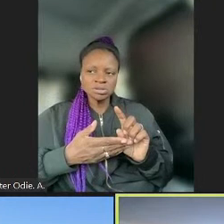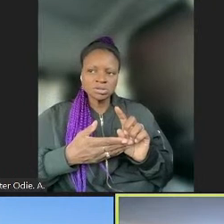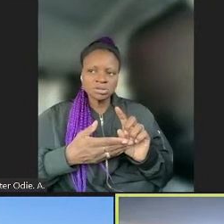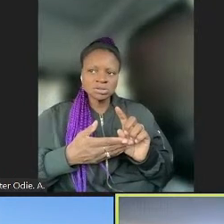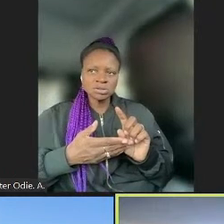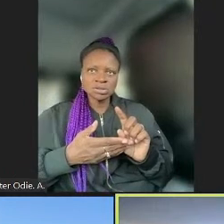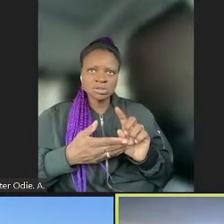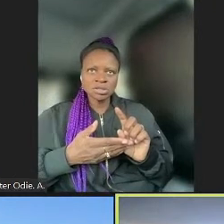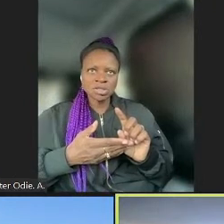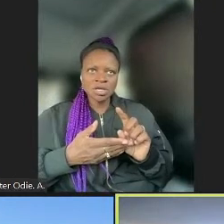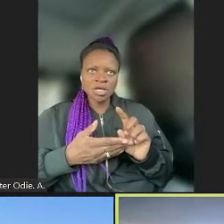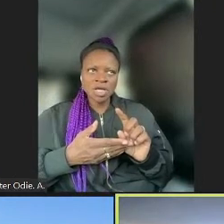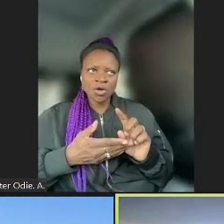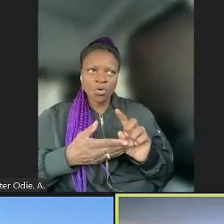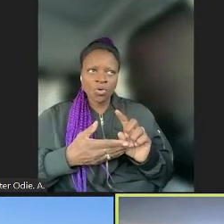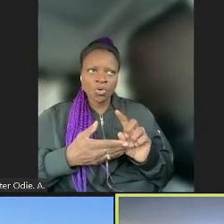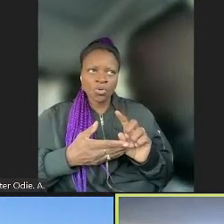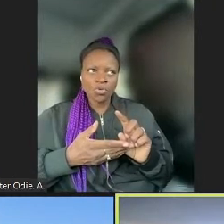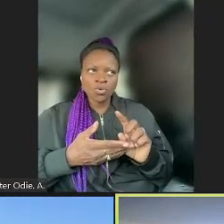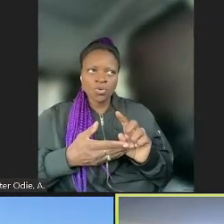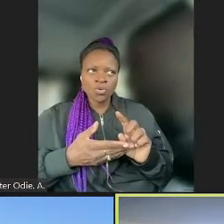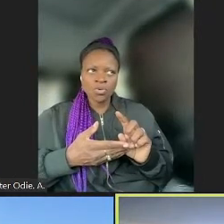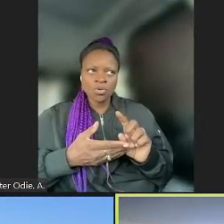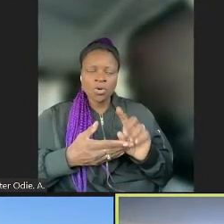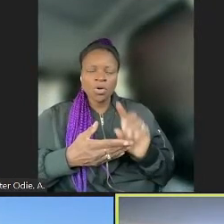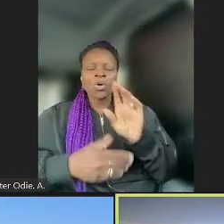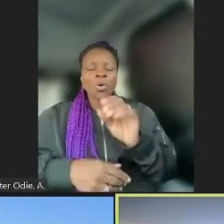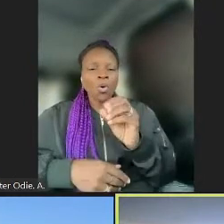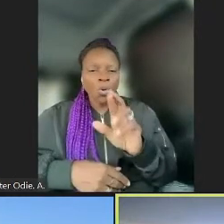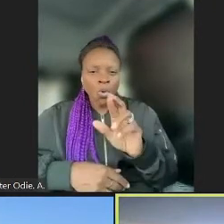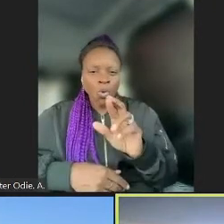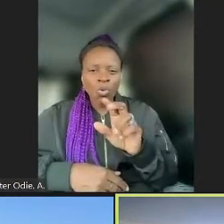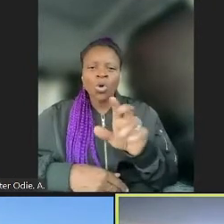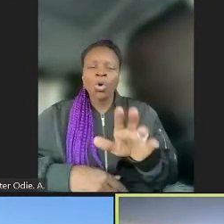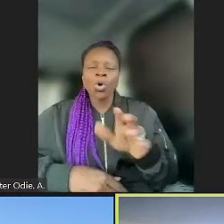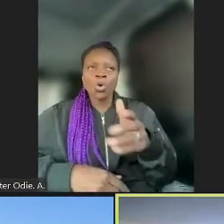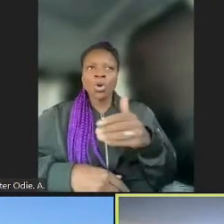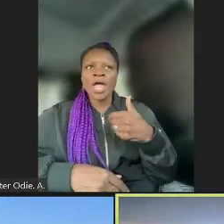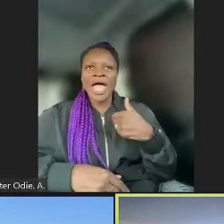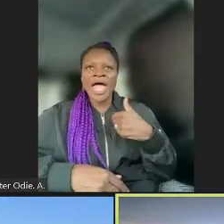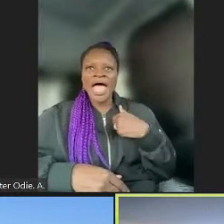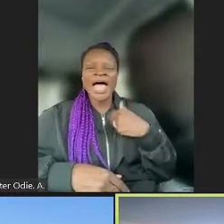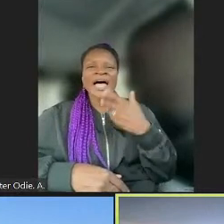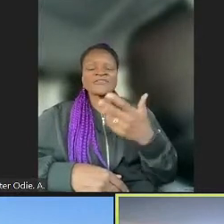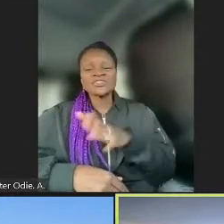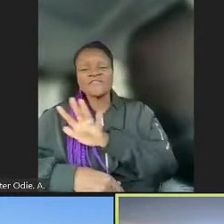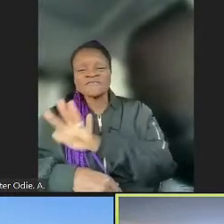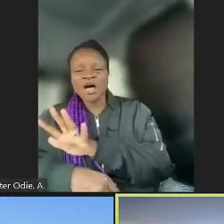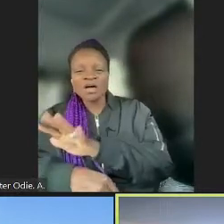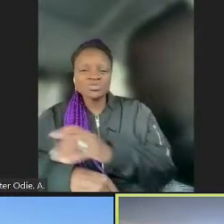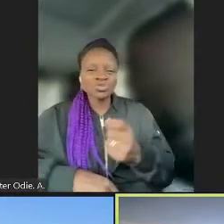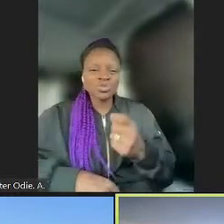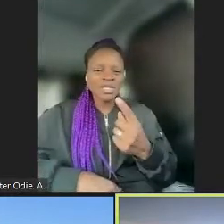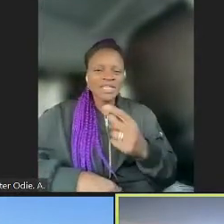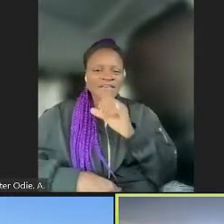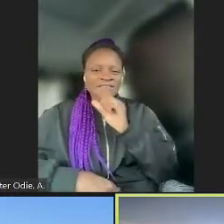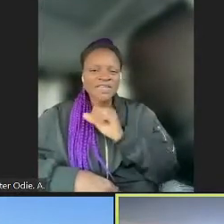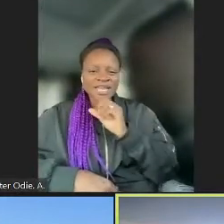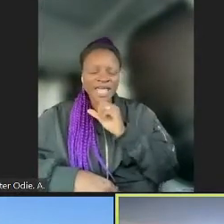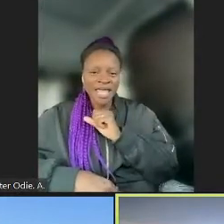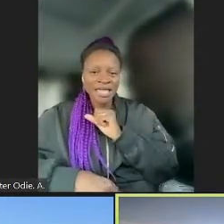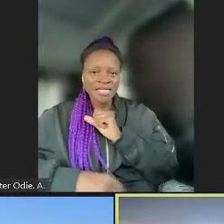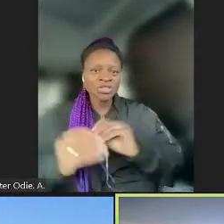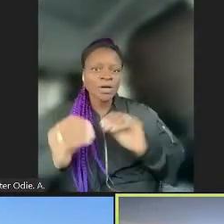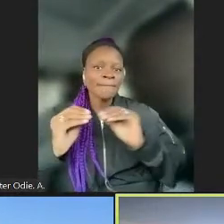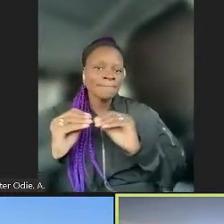the 5 to 11 year old age group. Now we'll hit that 8 weeks after somewhere in the end of December. I believe it's